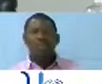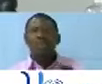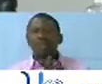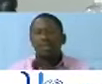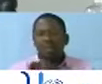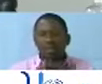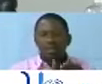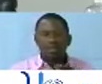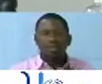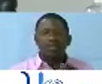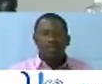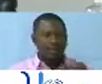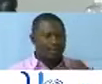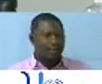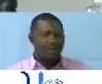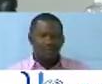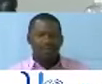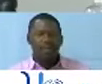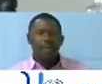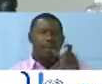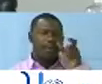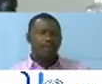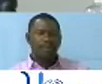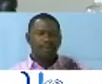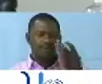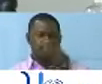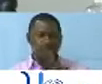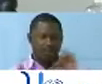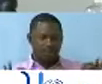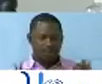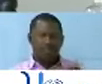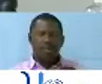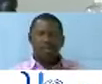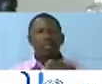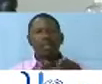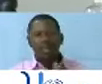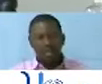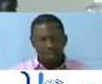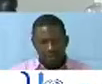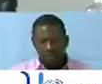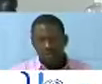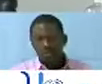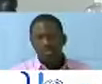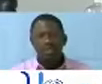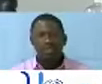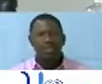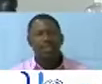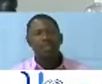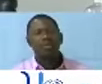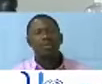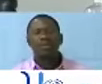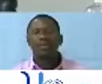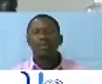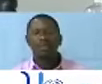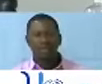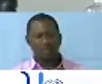they negotiate the person's freedom. Can you please buttress on that issue?